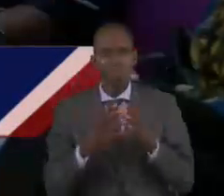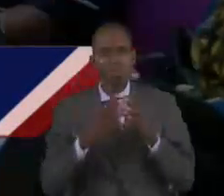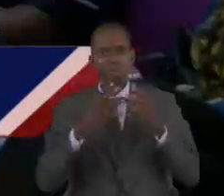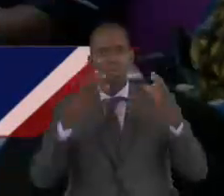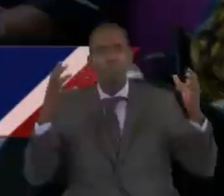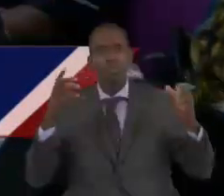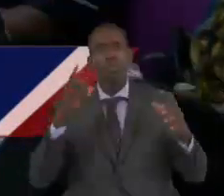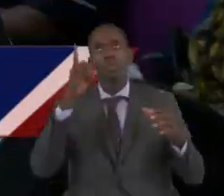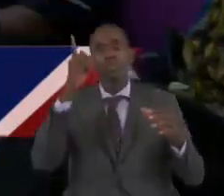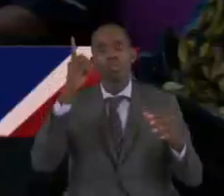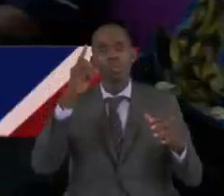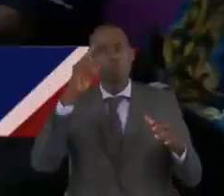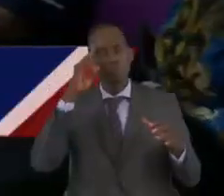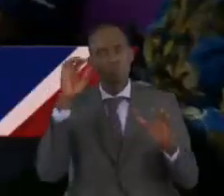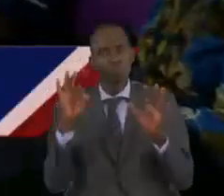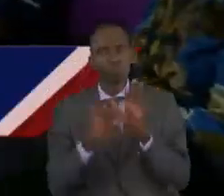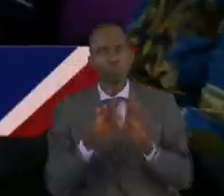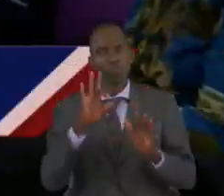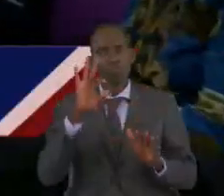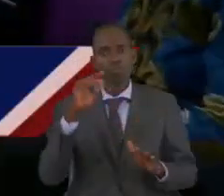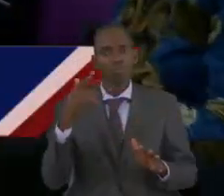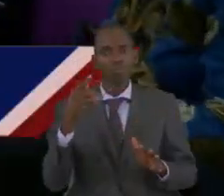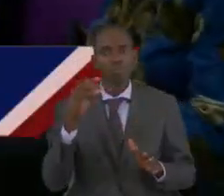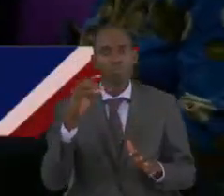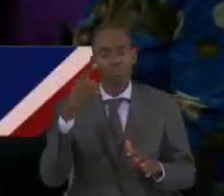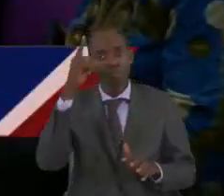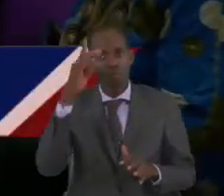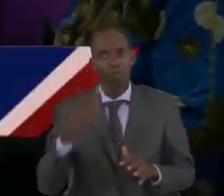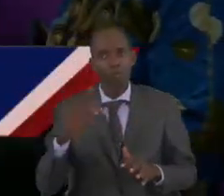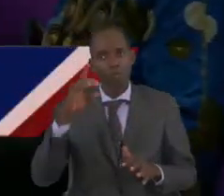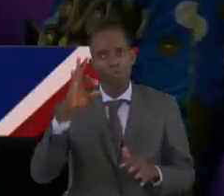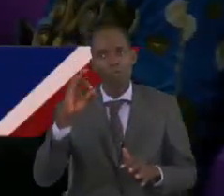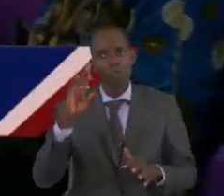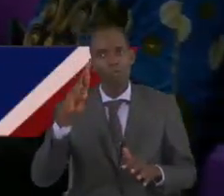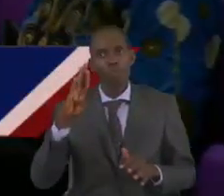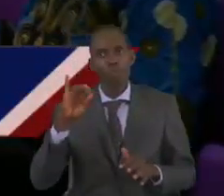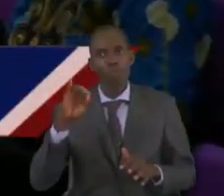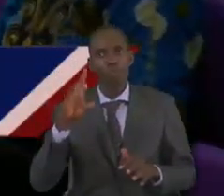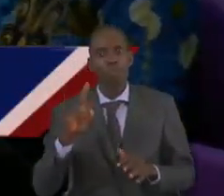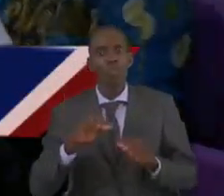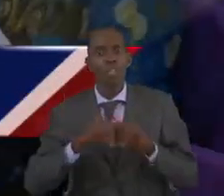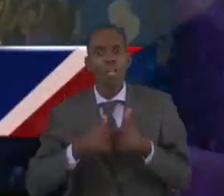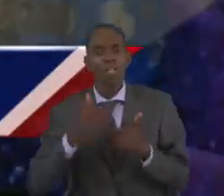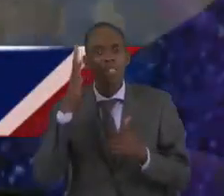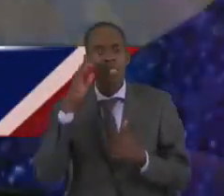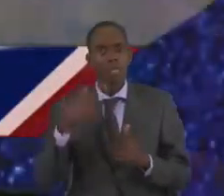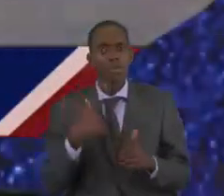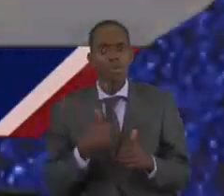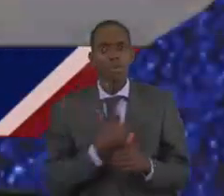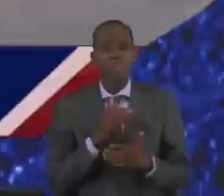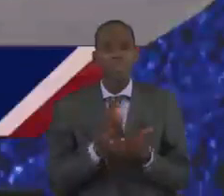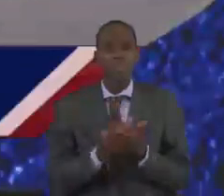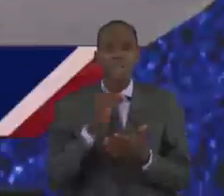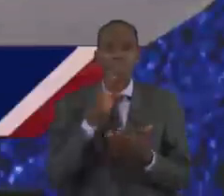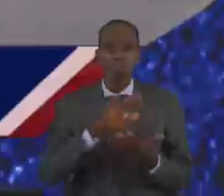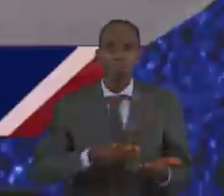God forbid. Verse 2. God forbid. How shall we that are